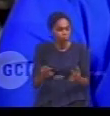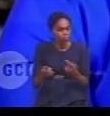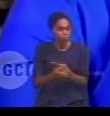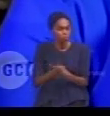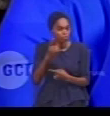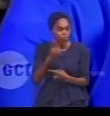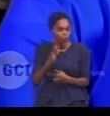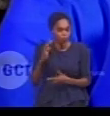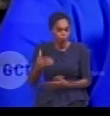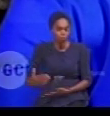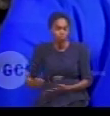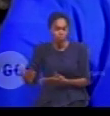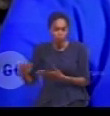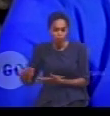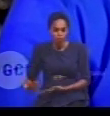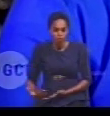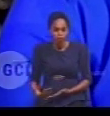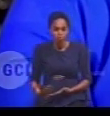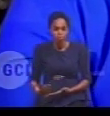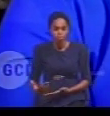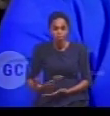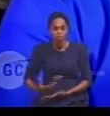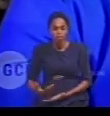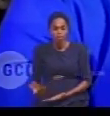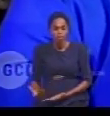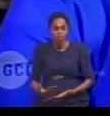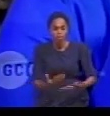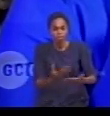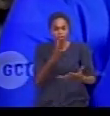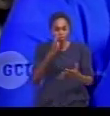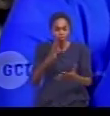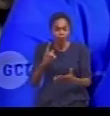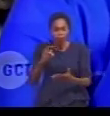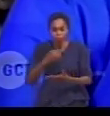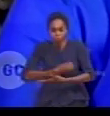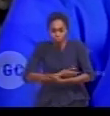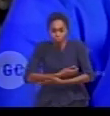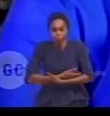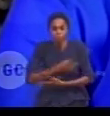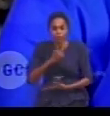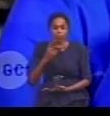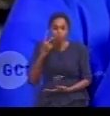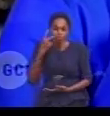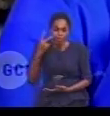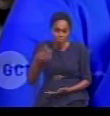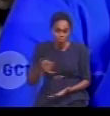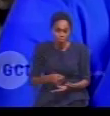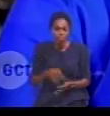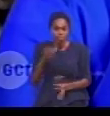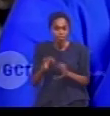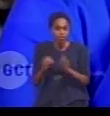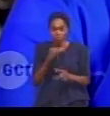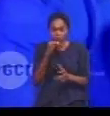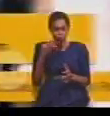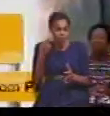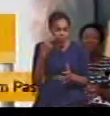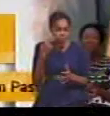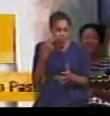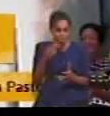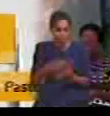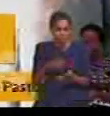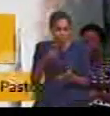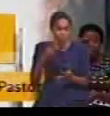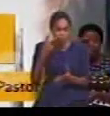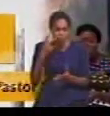miracle. That you will see it. If you do not see it, check, you will see it. If you do not see it, check, you will see it.